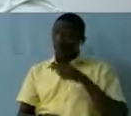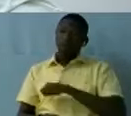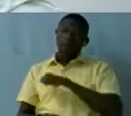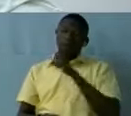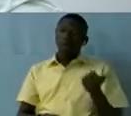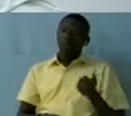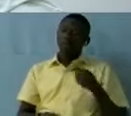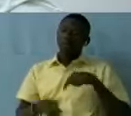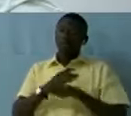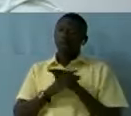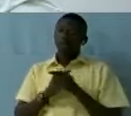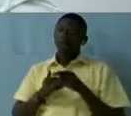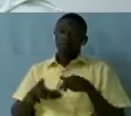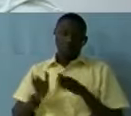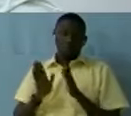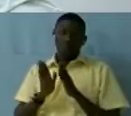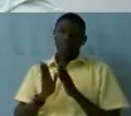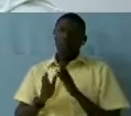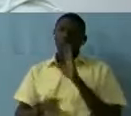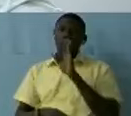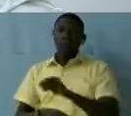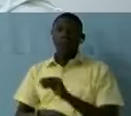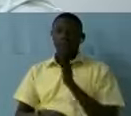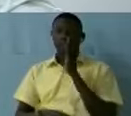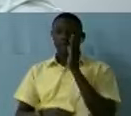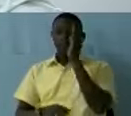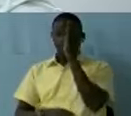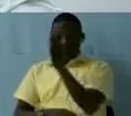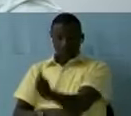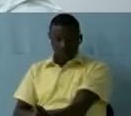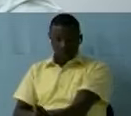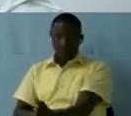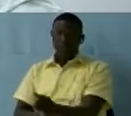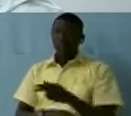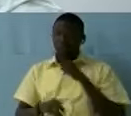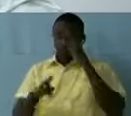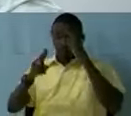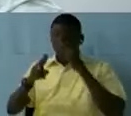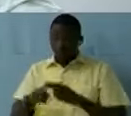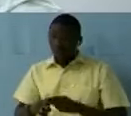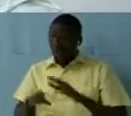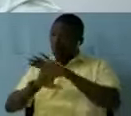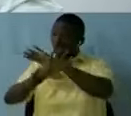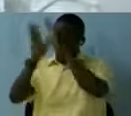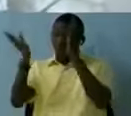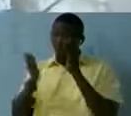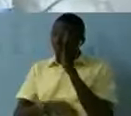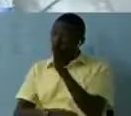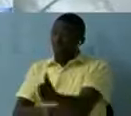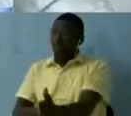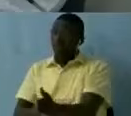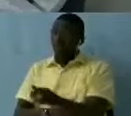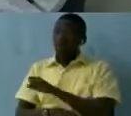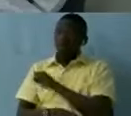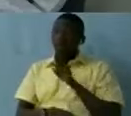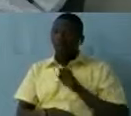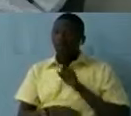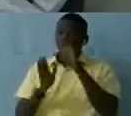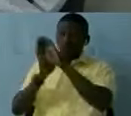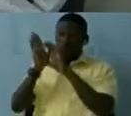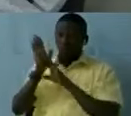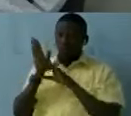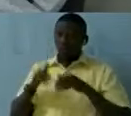in the process do it fairly and respect all the rights that our constitution has given to